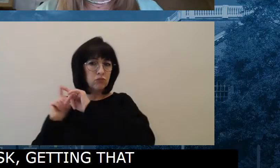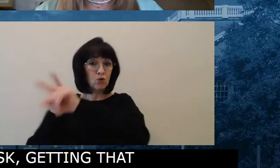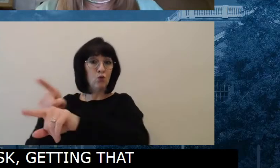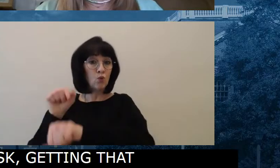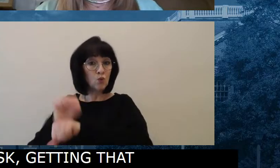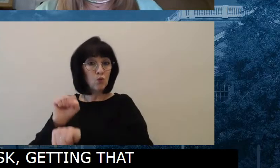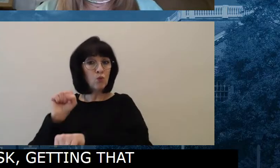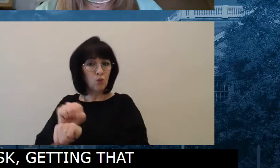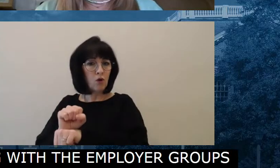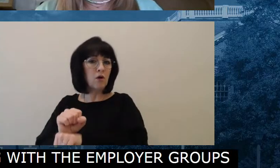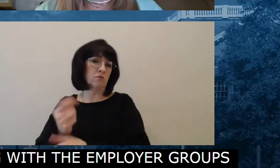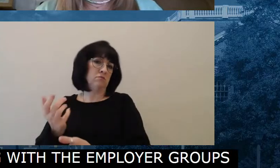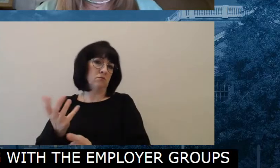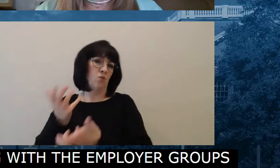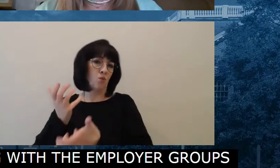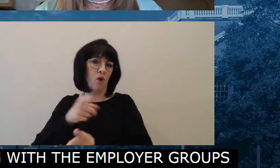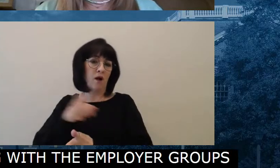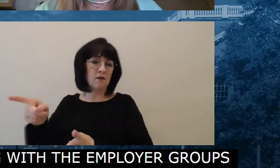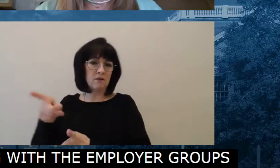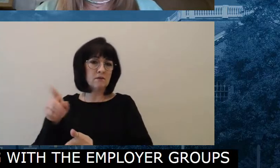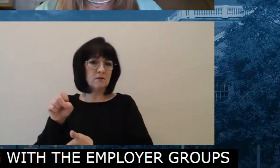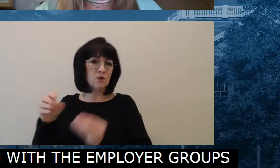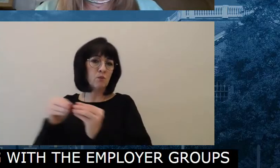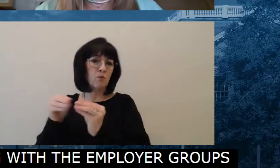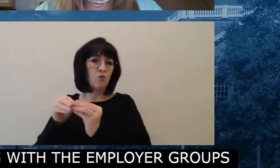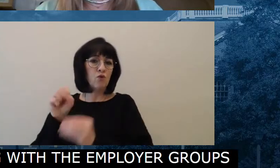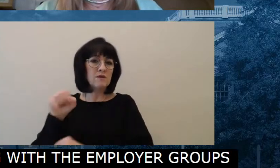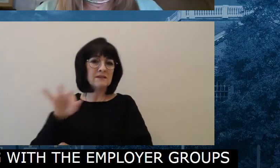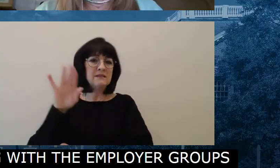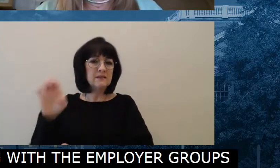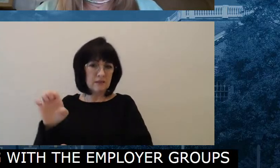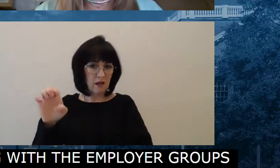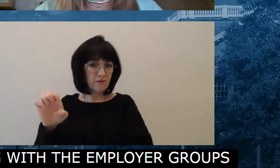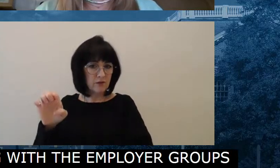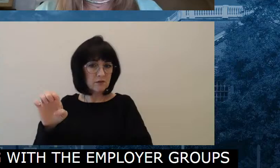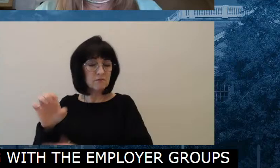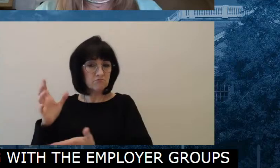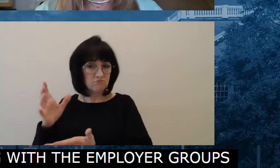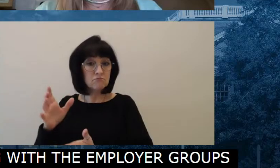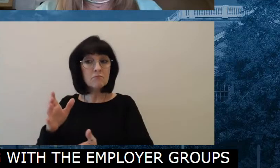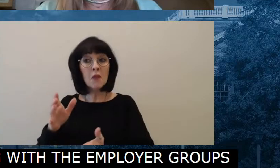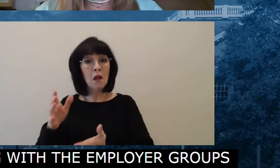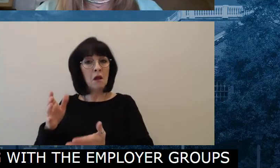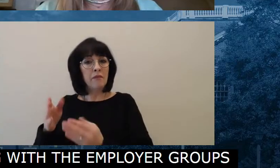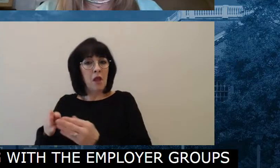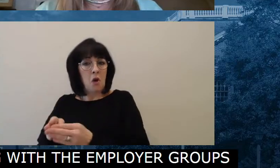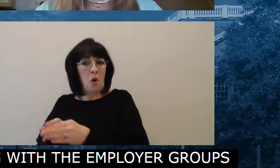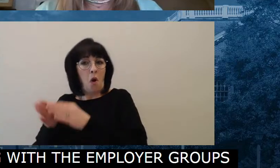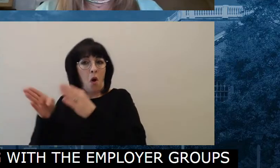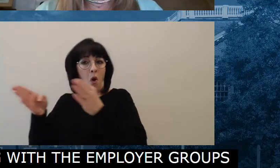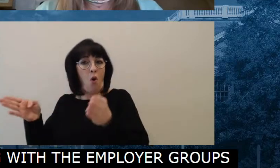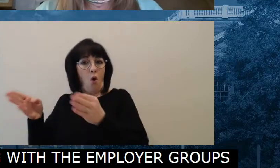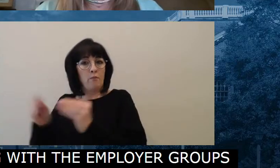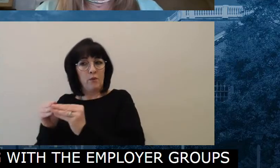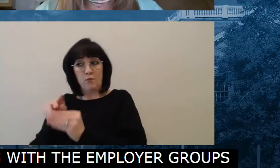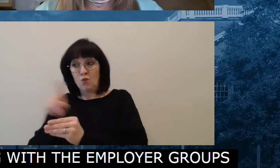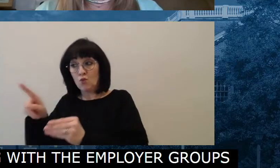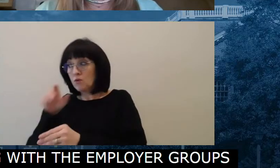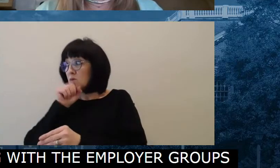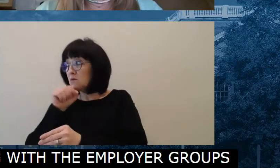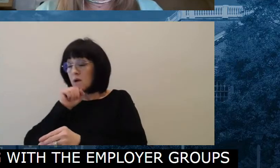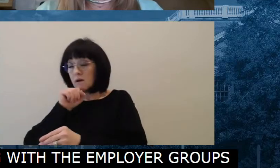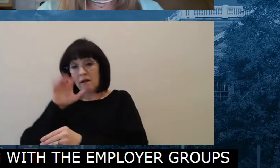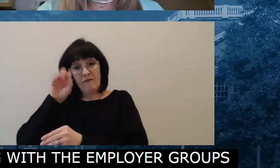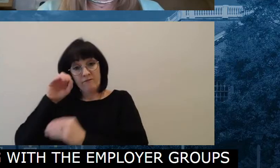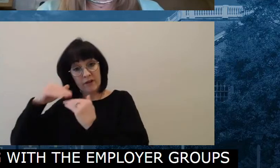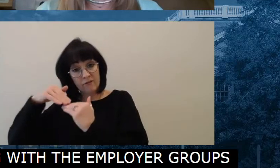we're expanding to 50 years old and up, and then beyond that,